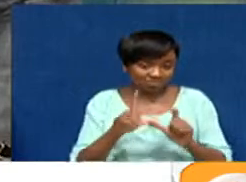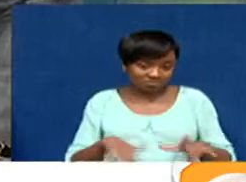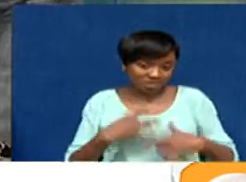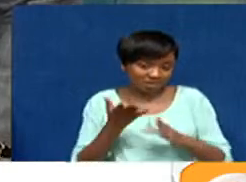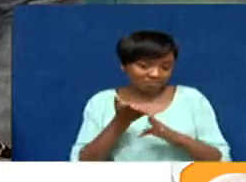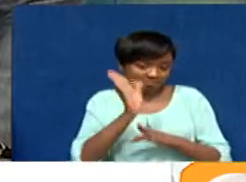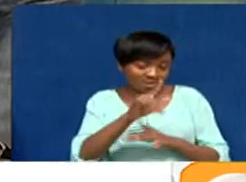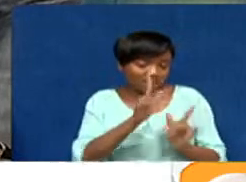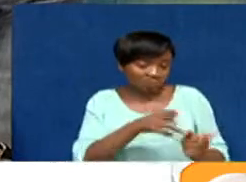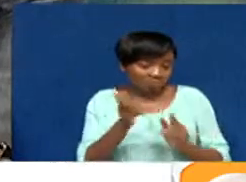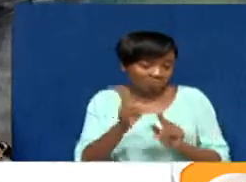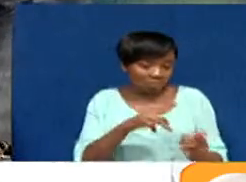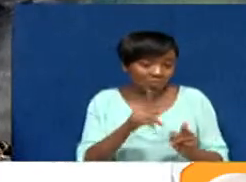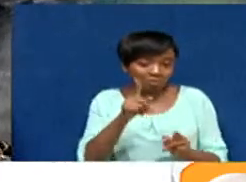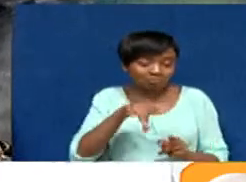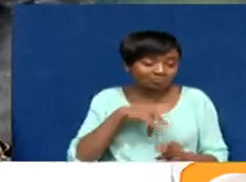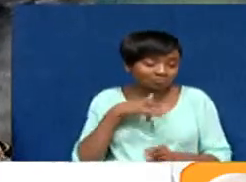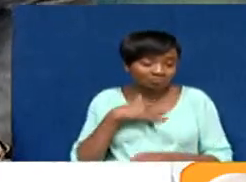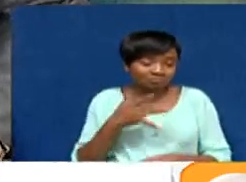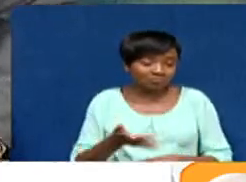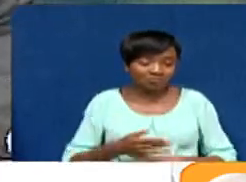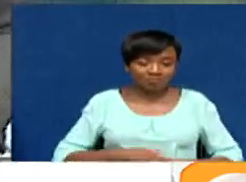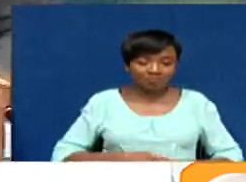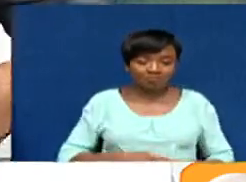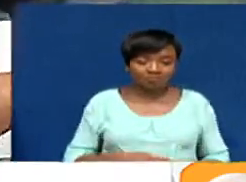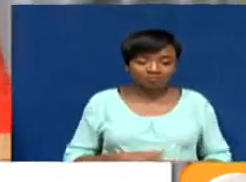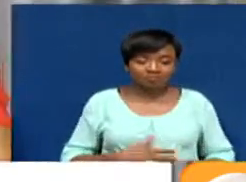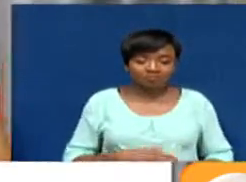normal. What does that mean for you?